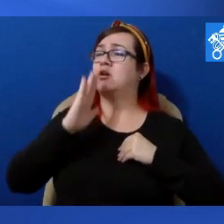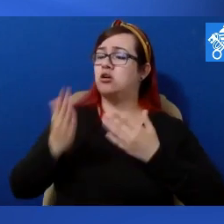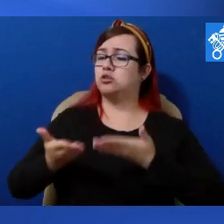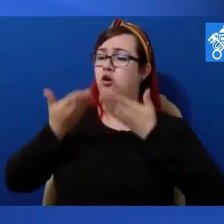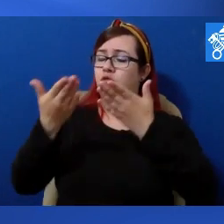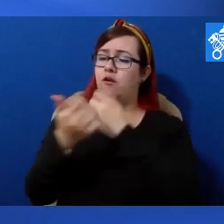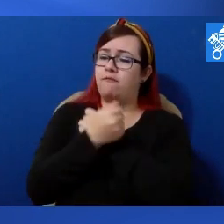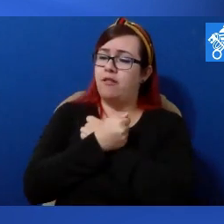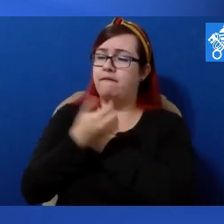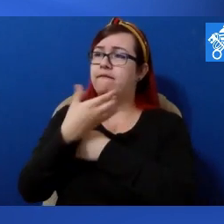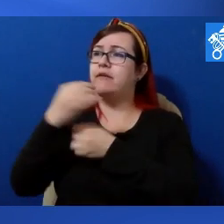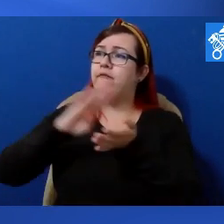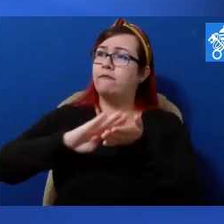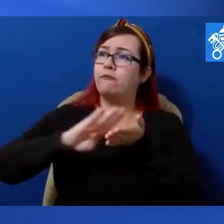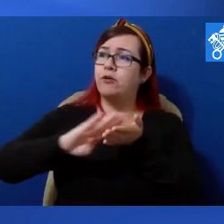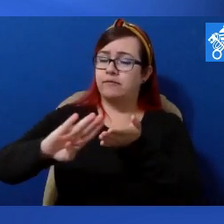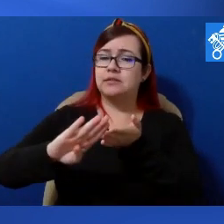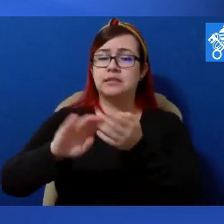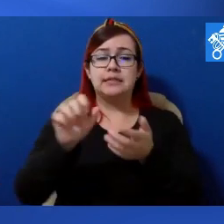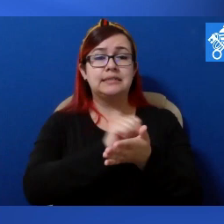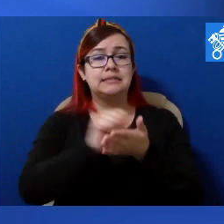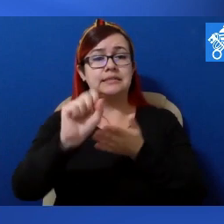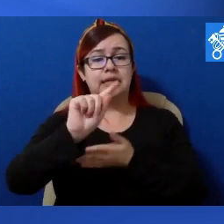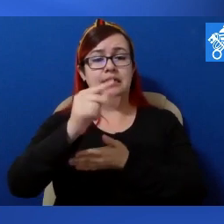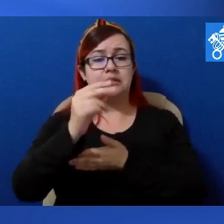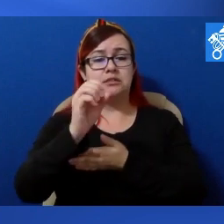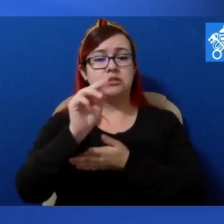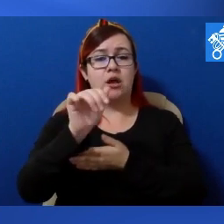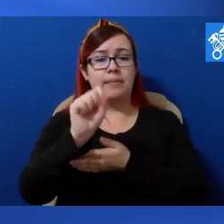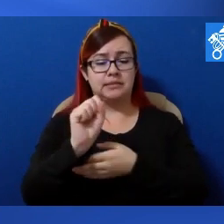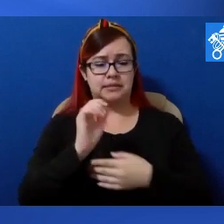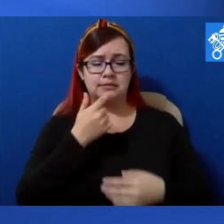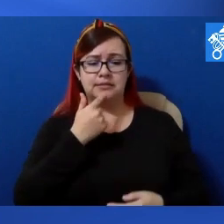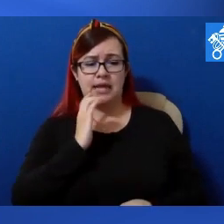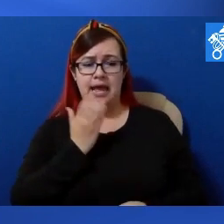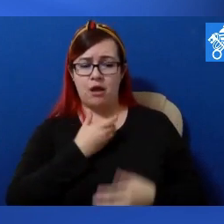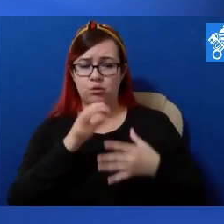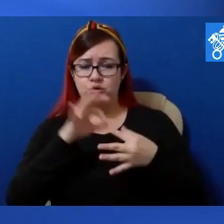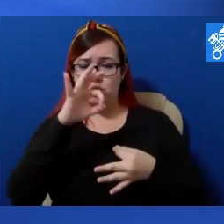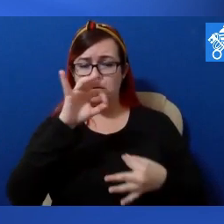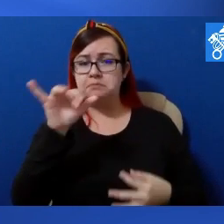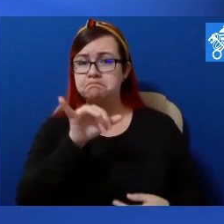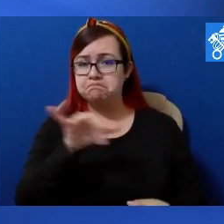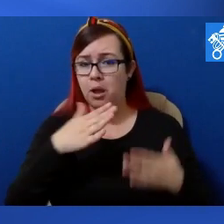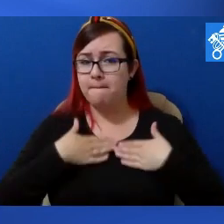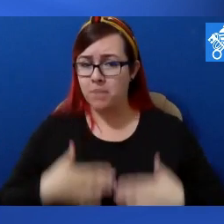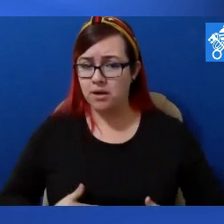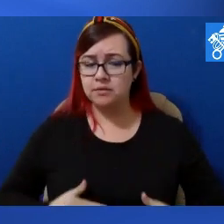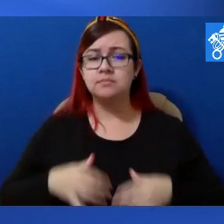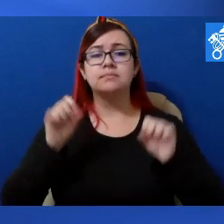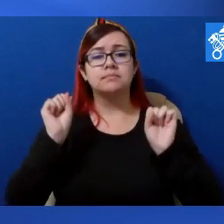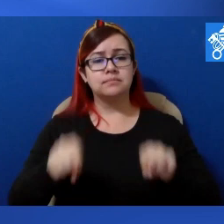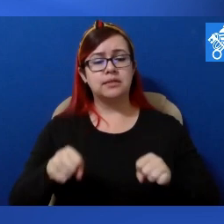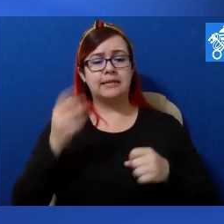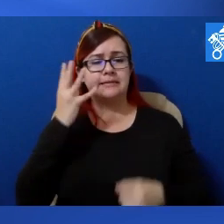God's offer of love and forgiveness. St. Thomas says that our souls, like our bodies,